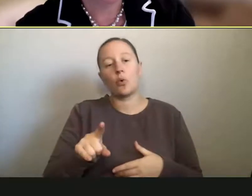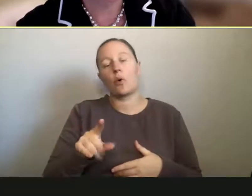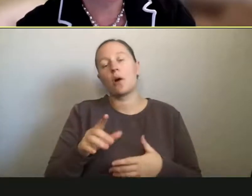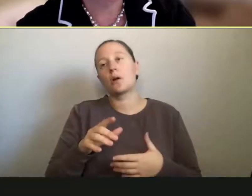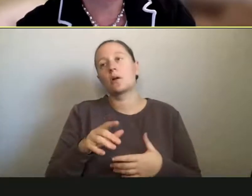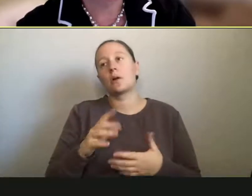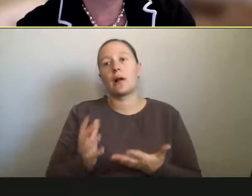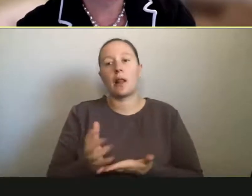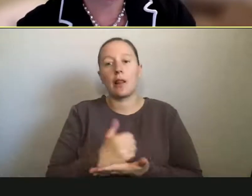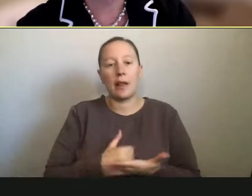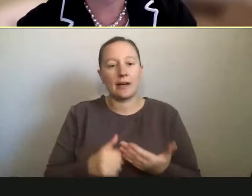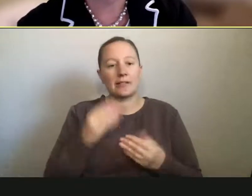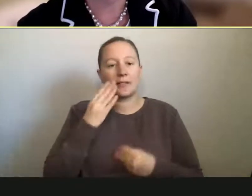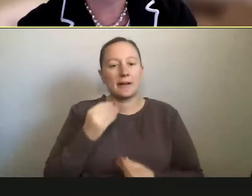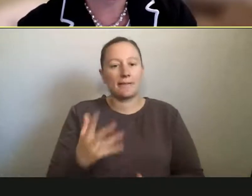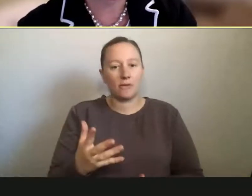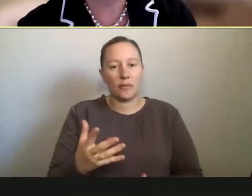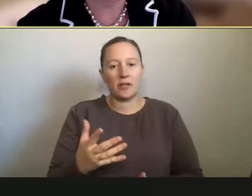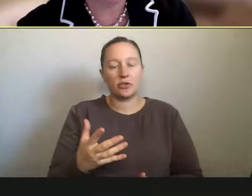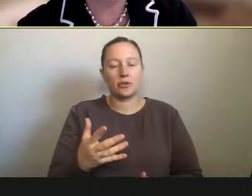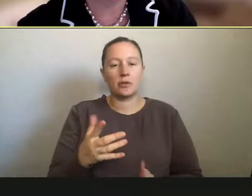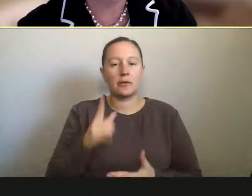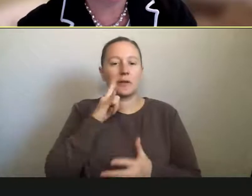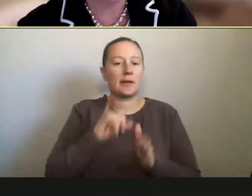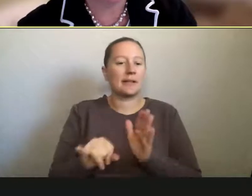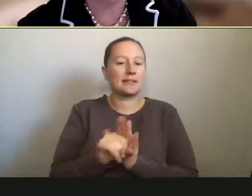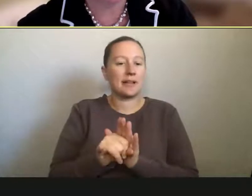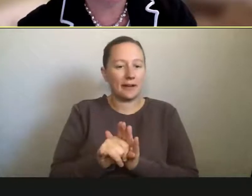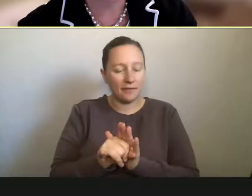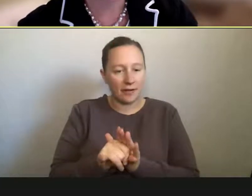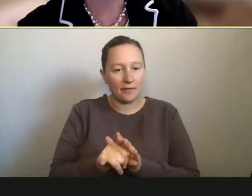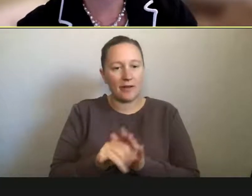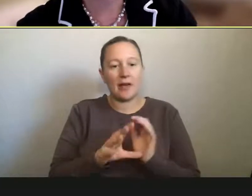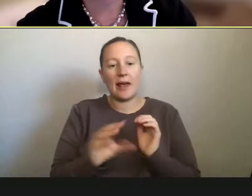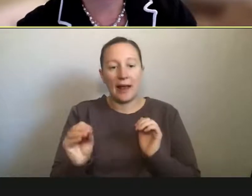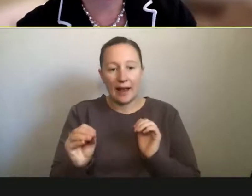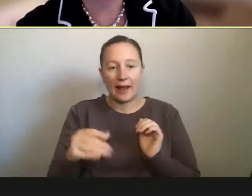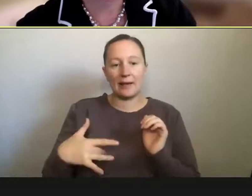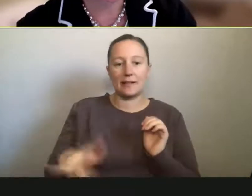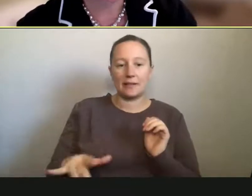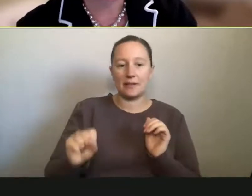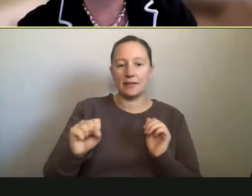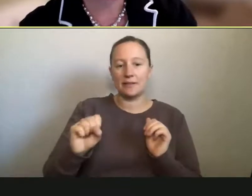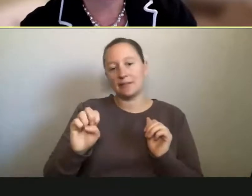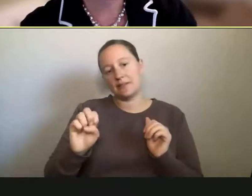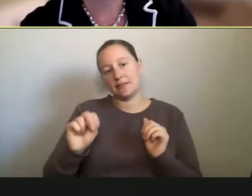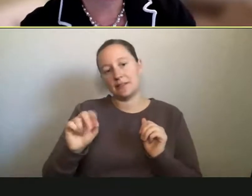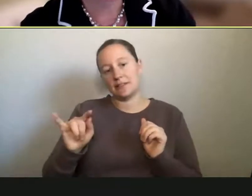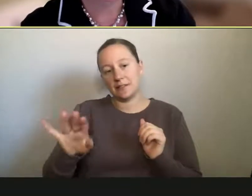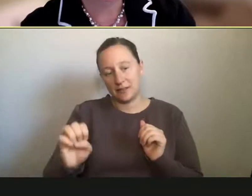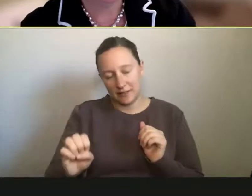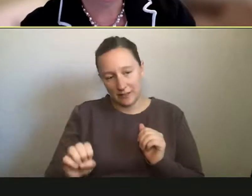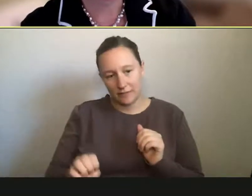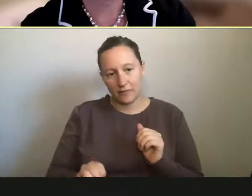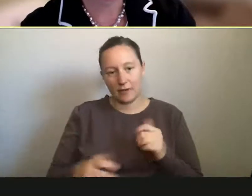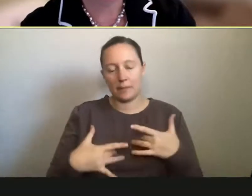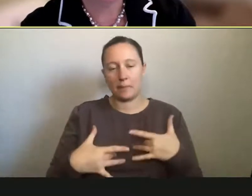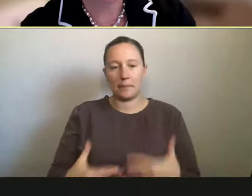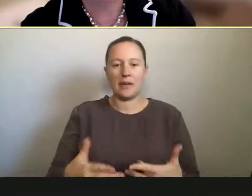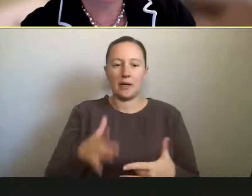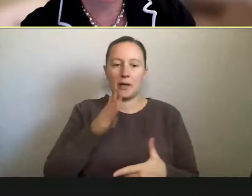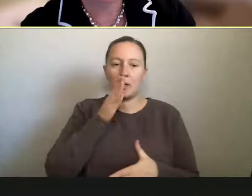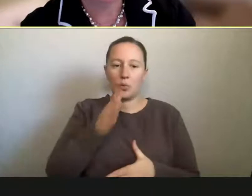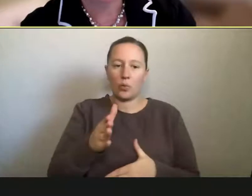or collecting information that is identifiable and sensitive, you are most likely going to be deemed issued